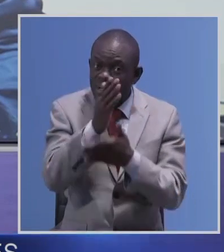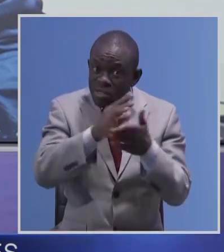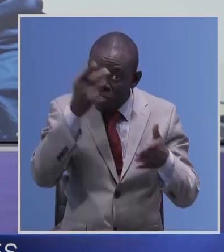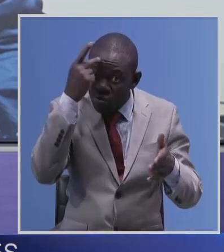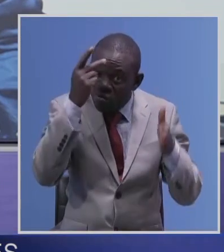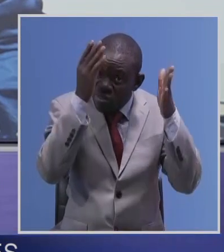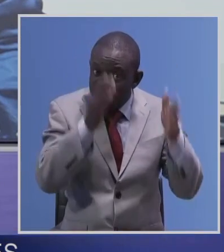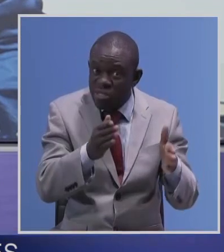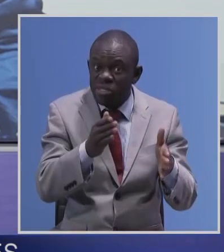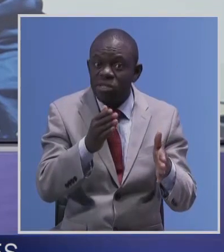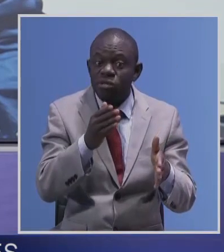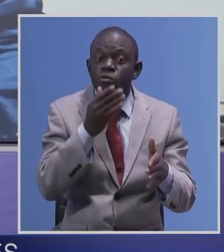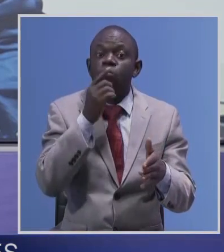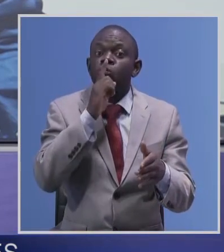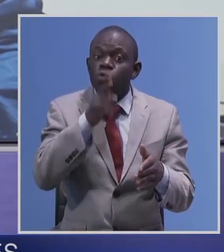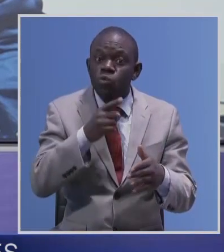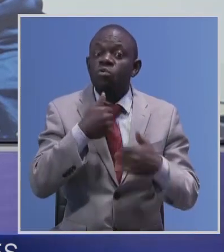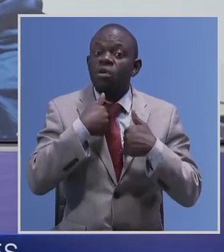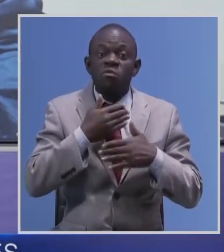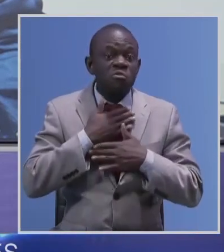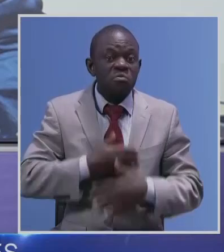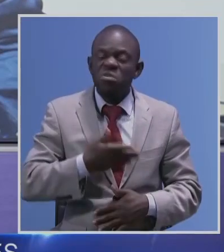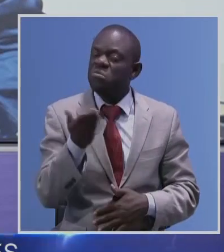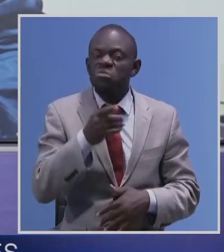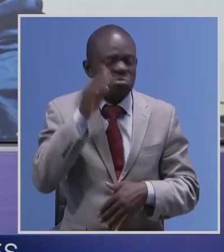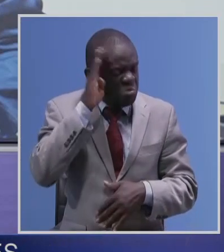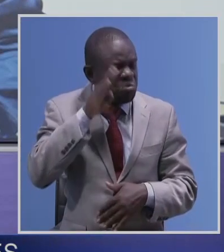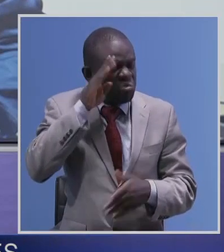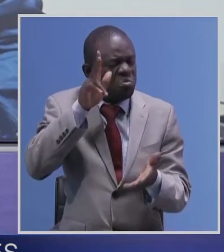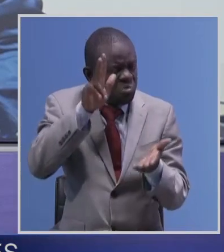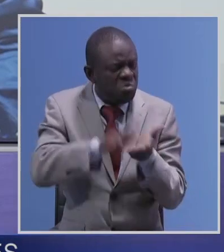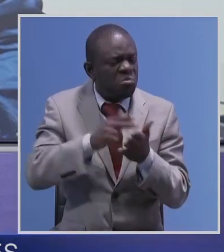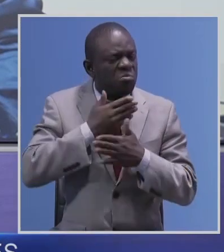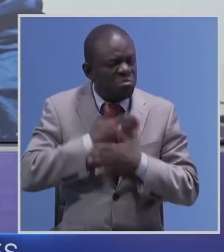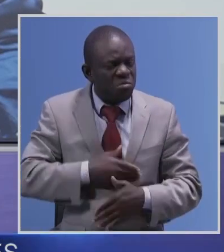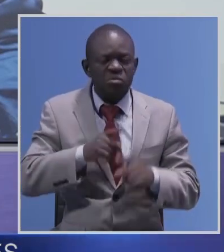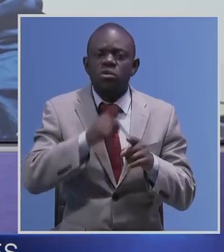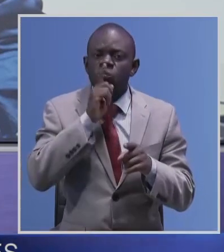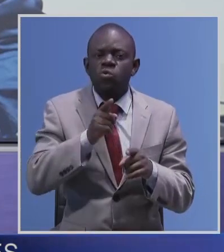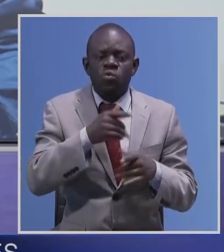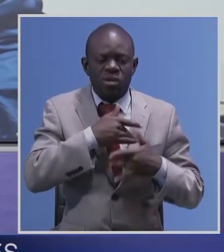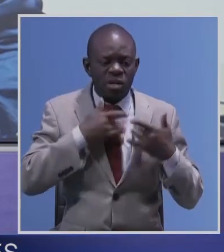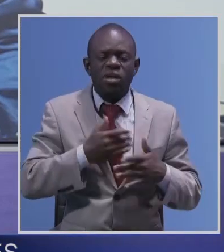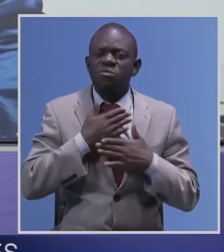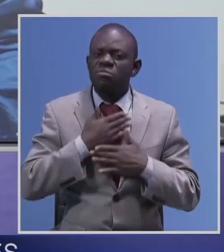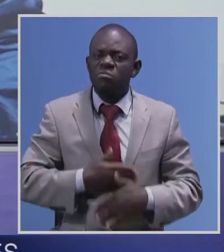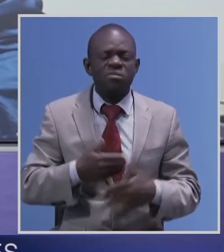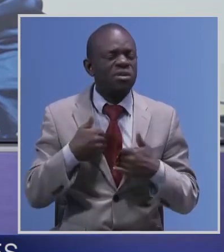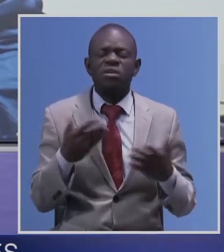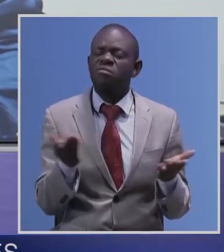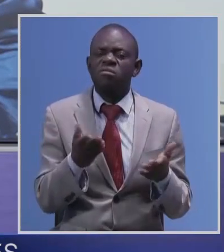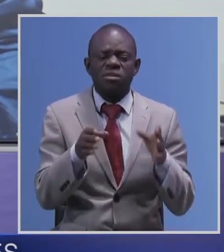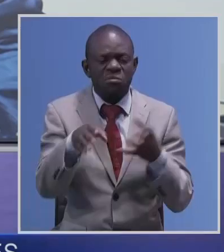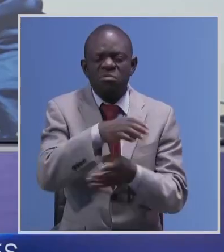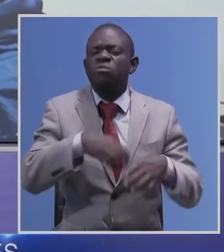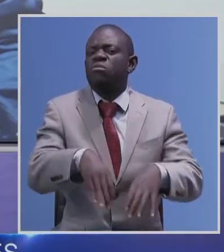believe in peace. He said this when he met Paramount Chief Chitimkulu in Kasama. And President Lungu has warned political cadres not to